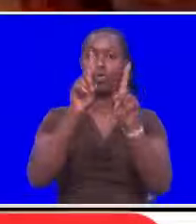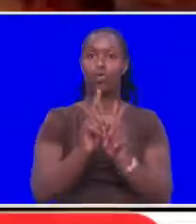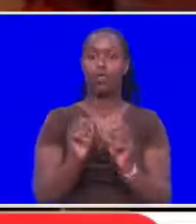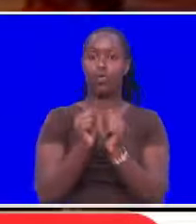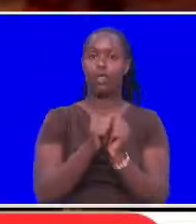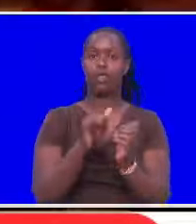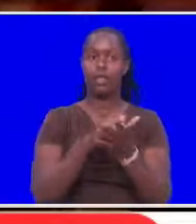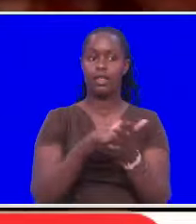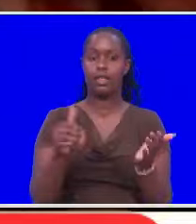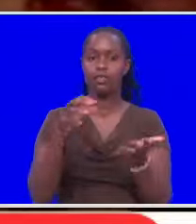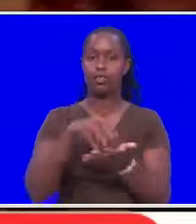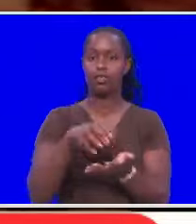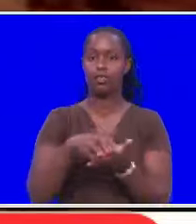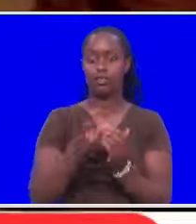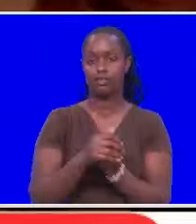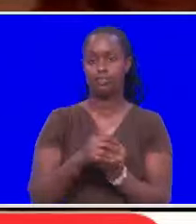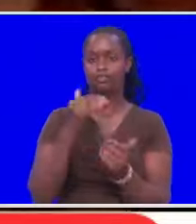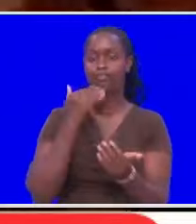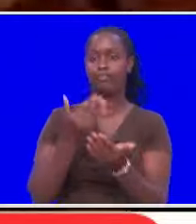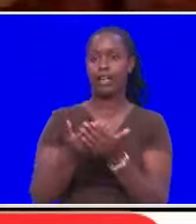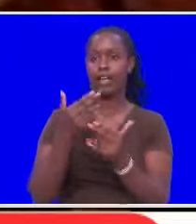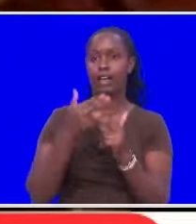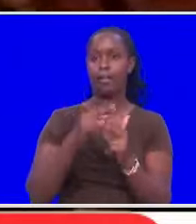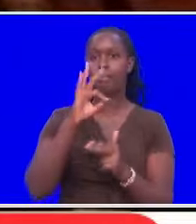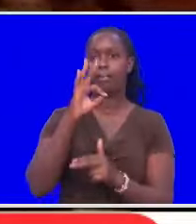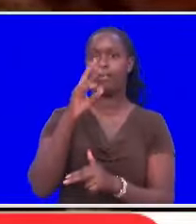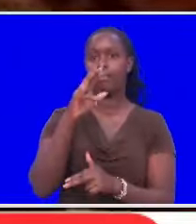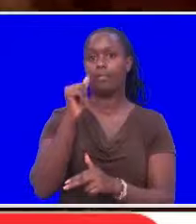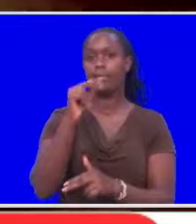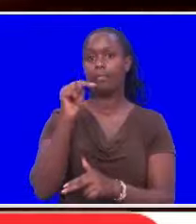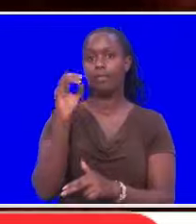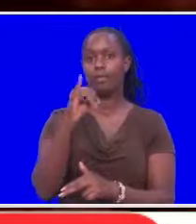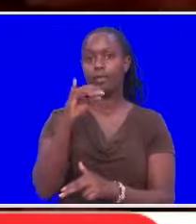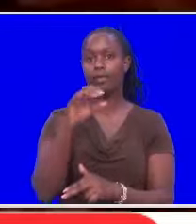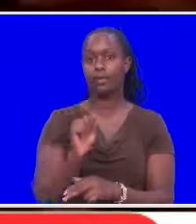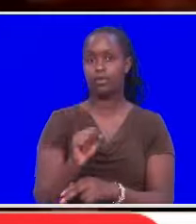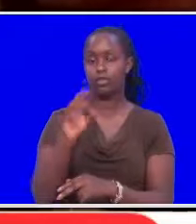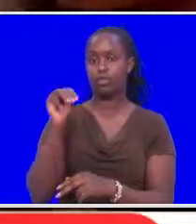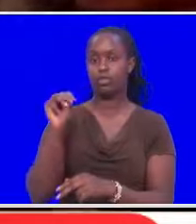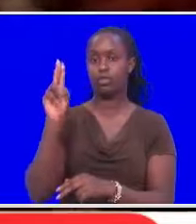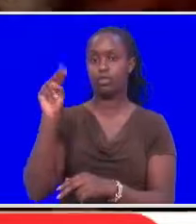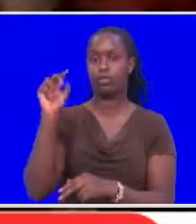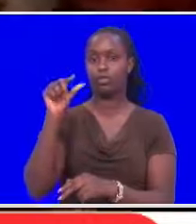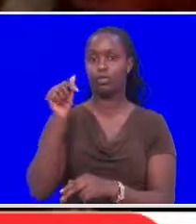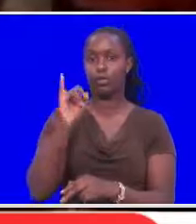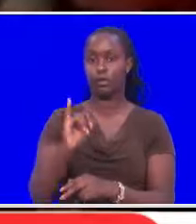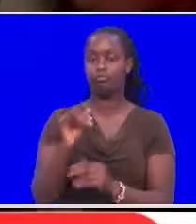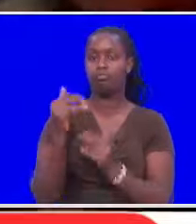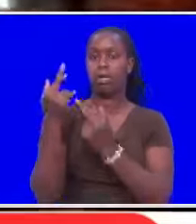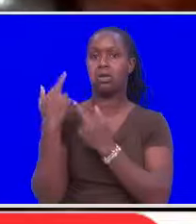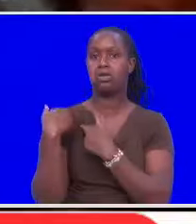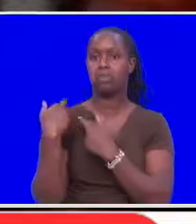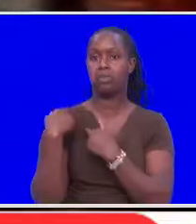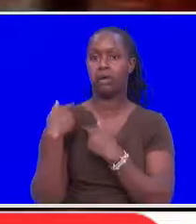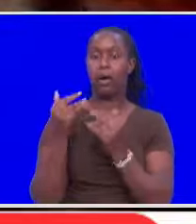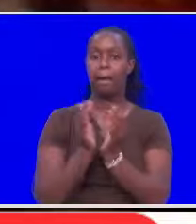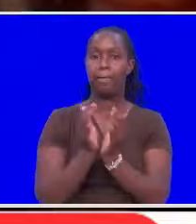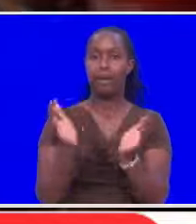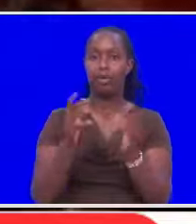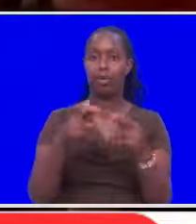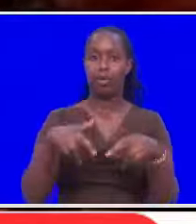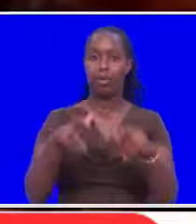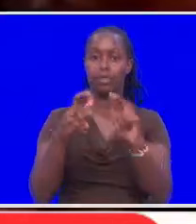My name is Francis Mungai Kuria. I'm in charge of road, public works and